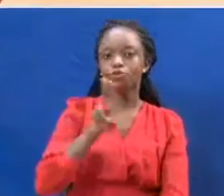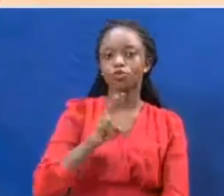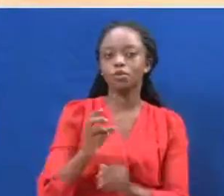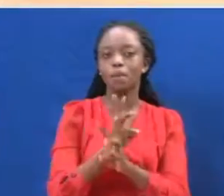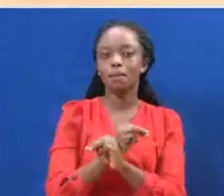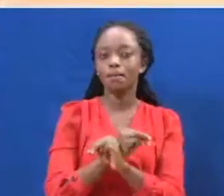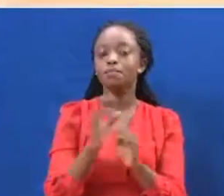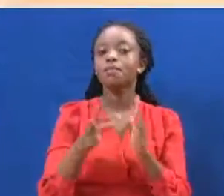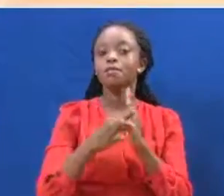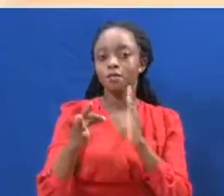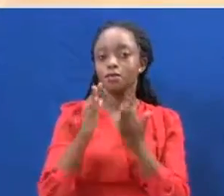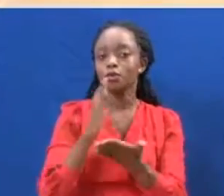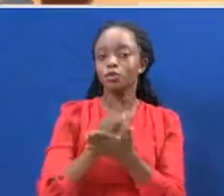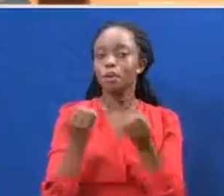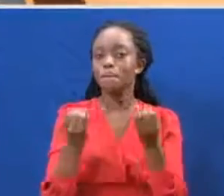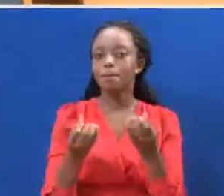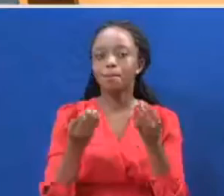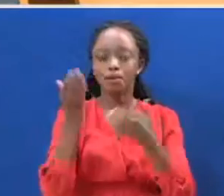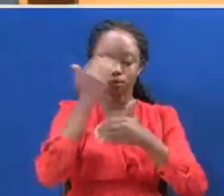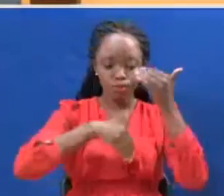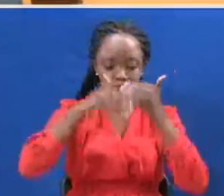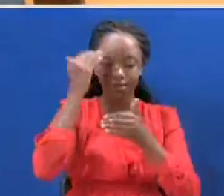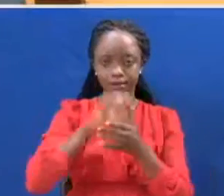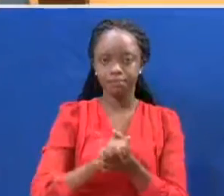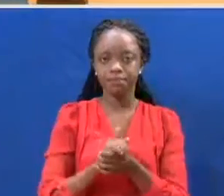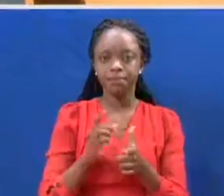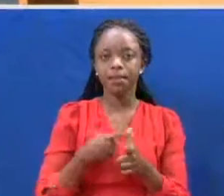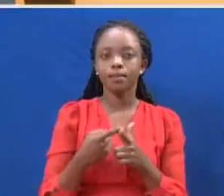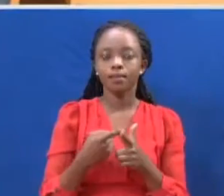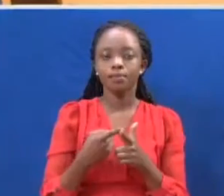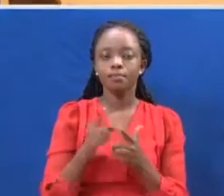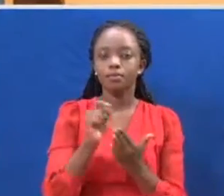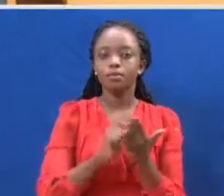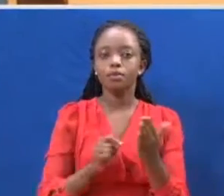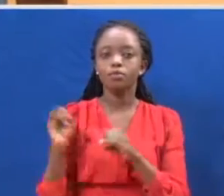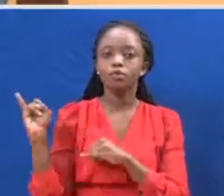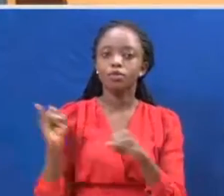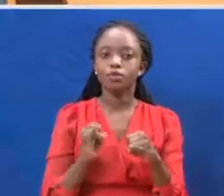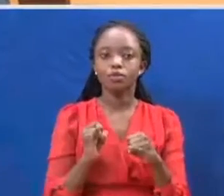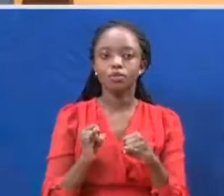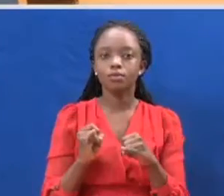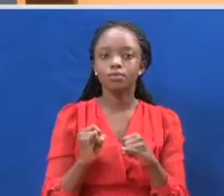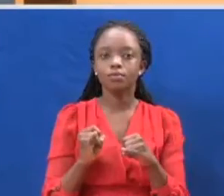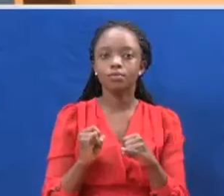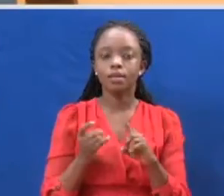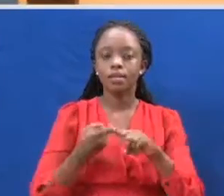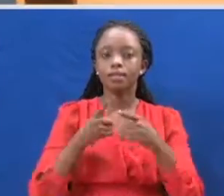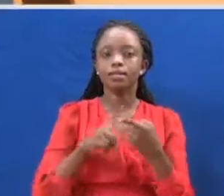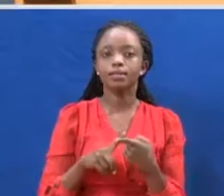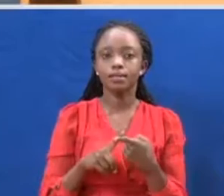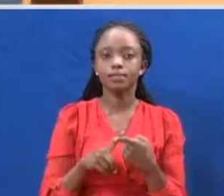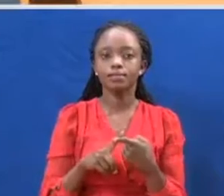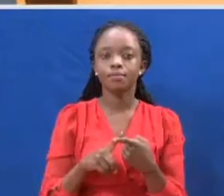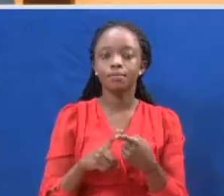popular in most of the universities. Then we wrote Introduction to Probability and Statistics. You